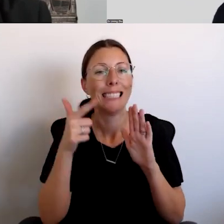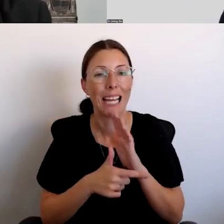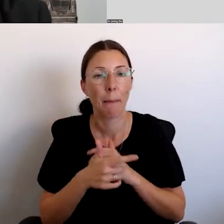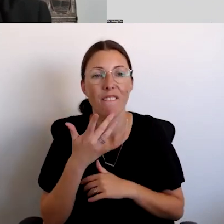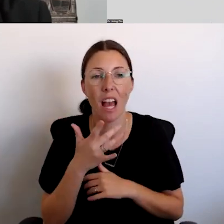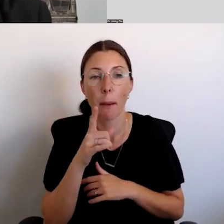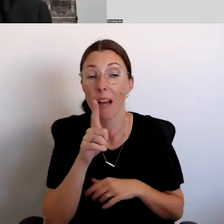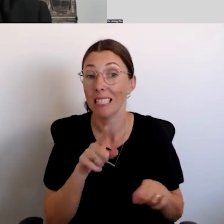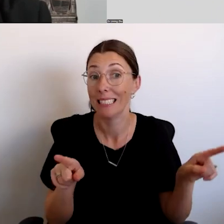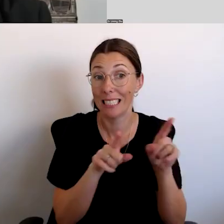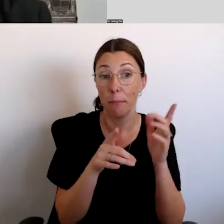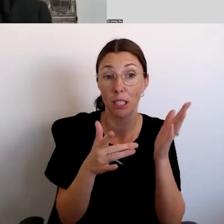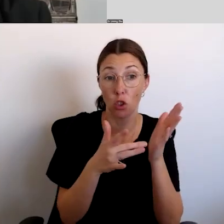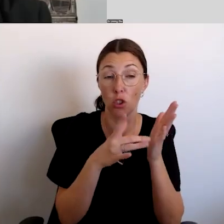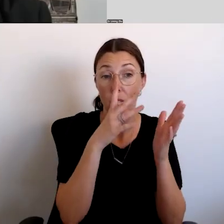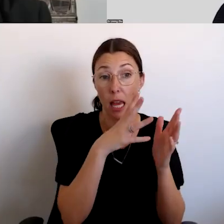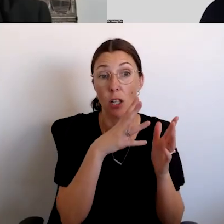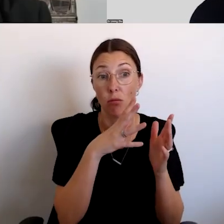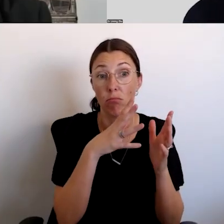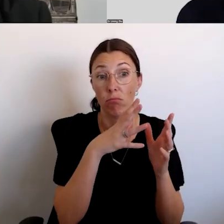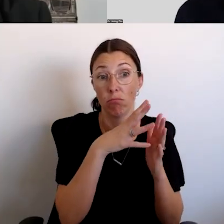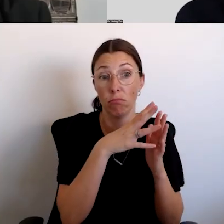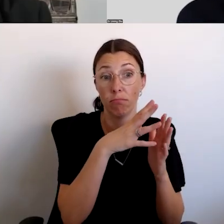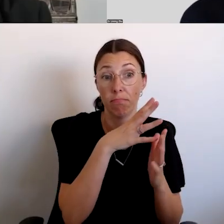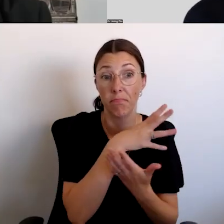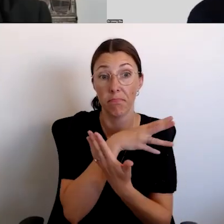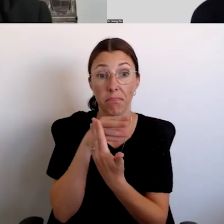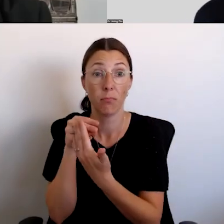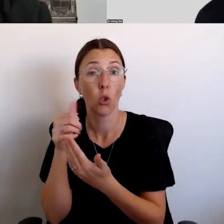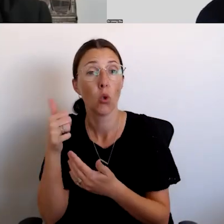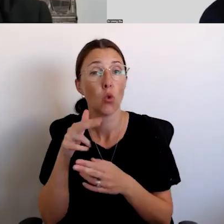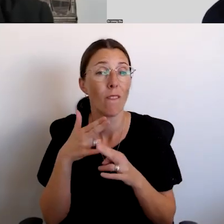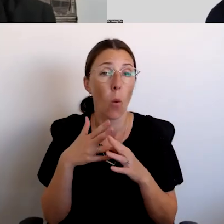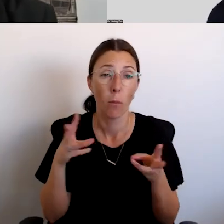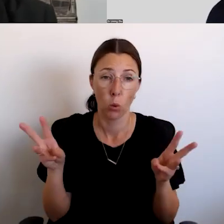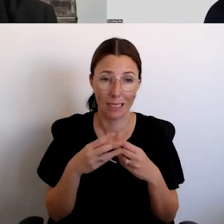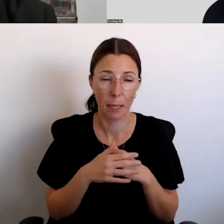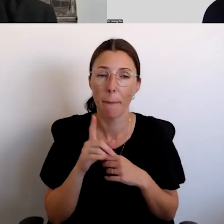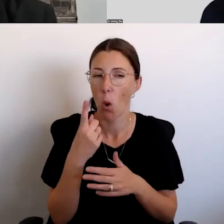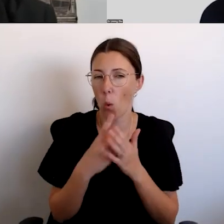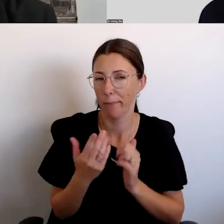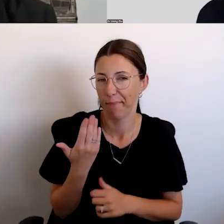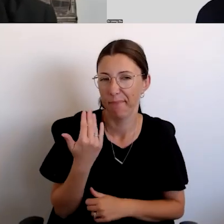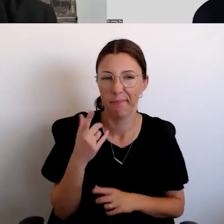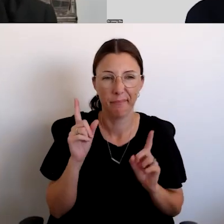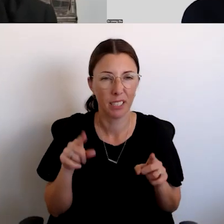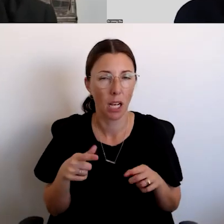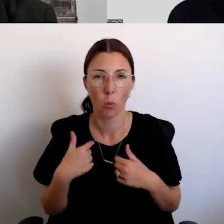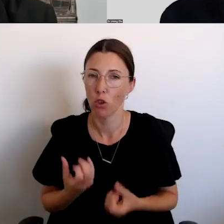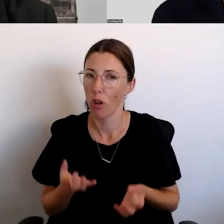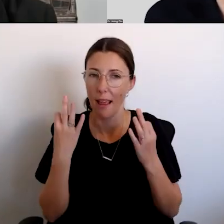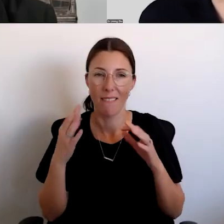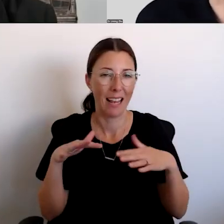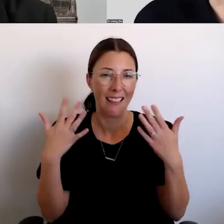potentially works for music as well. But that's just starting. We don't have anything right now for music itself, but for